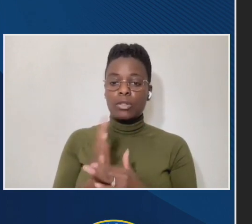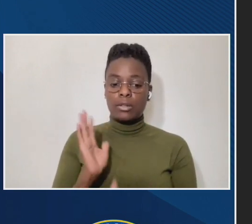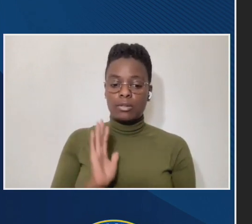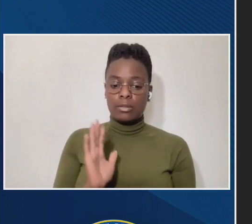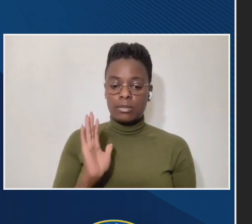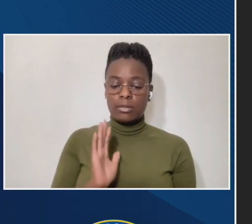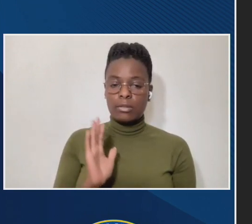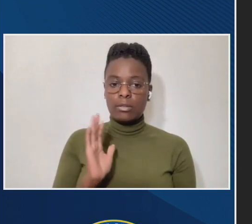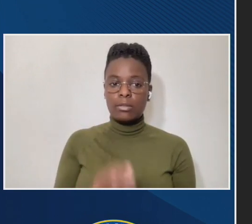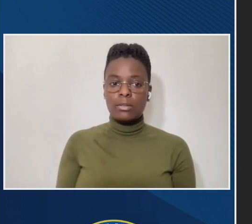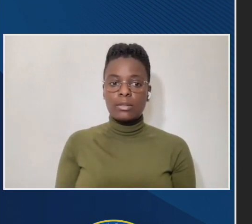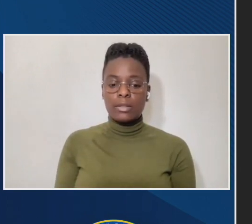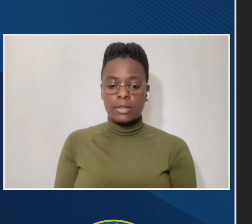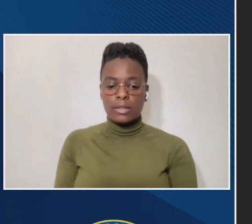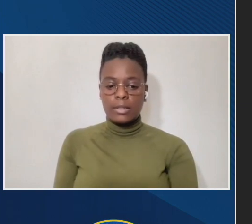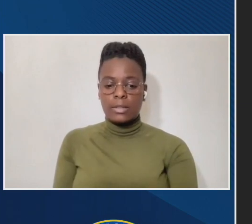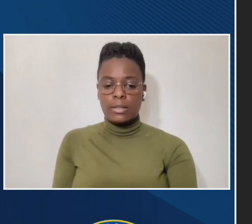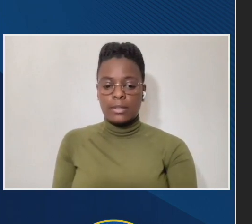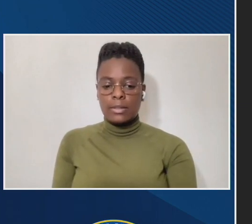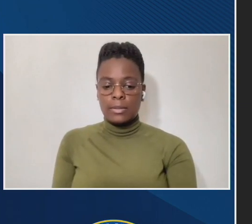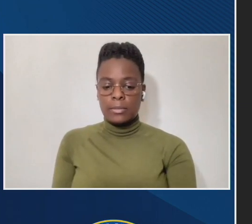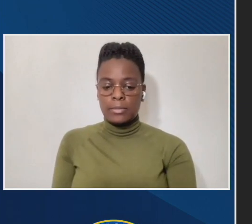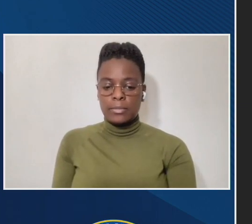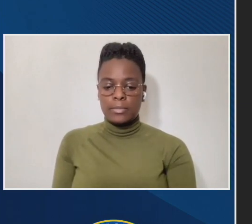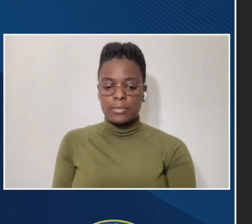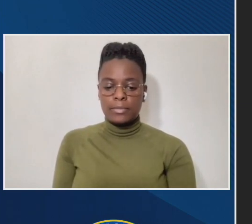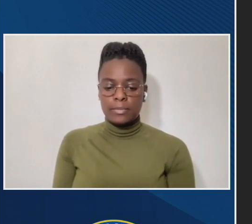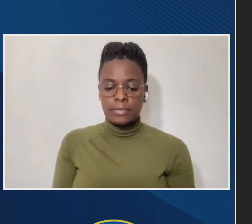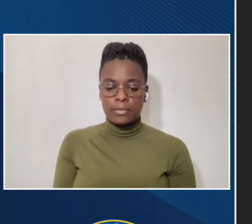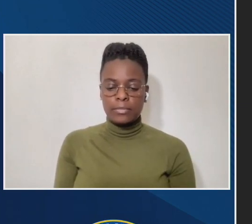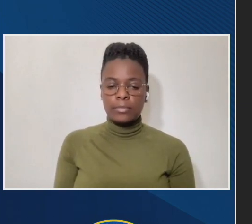Okay, thank you, Hannah. Emily?